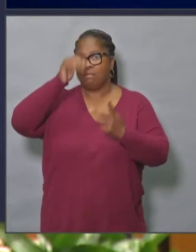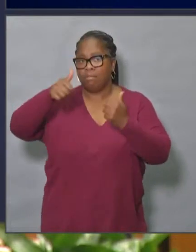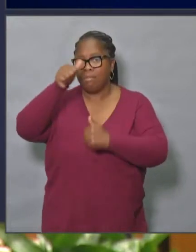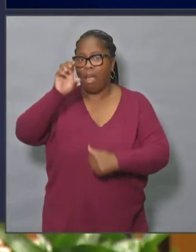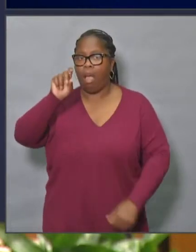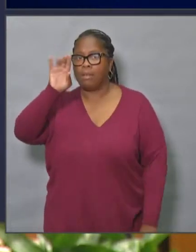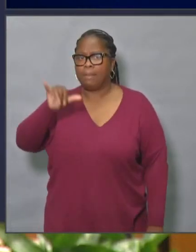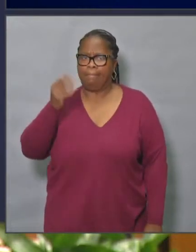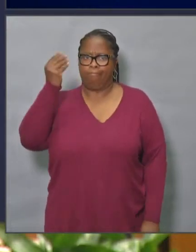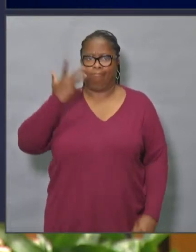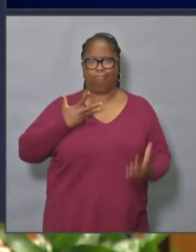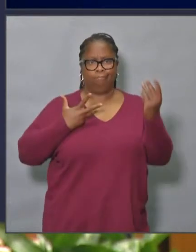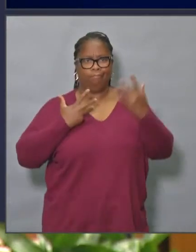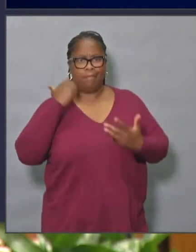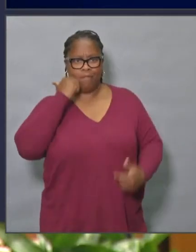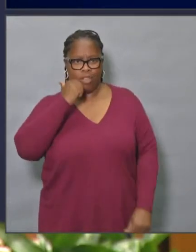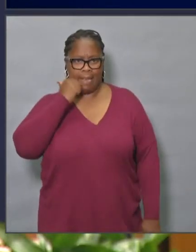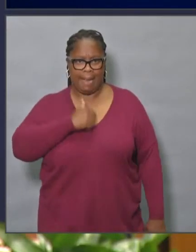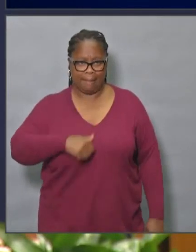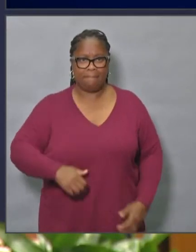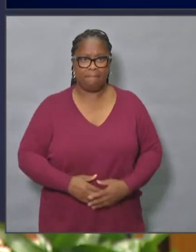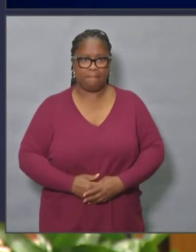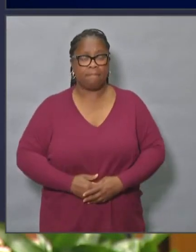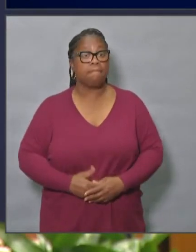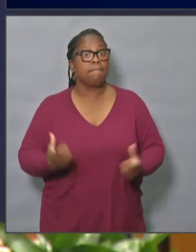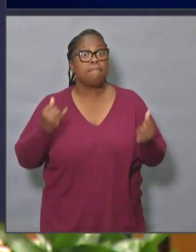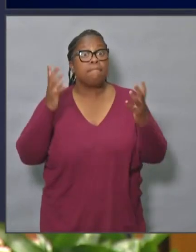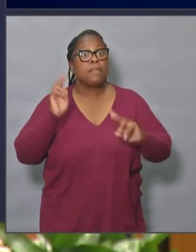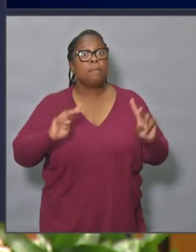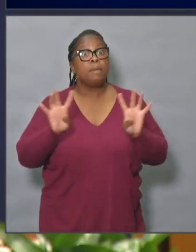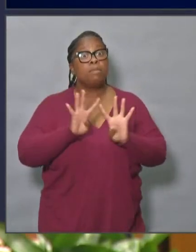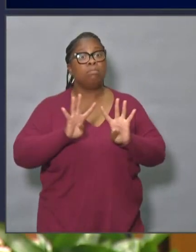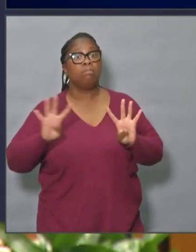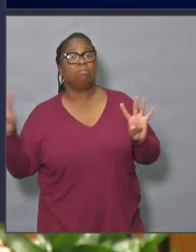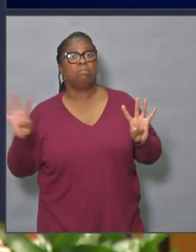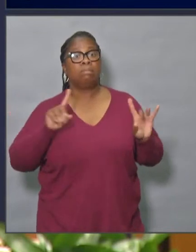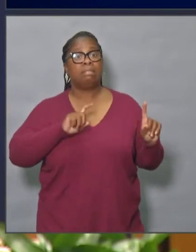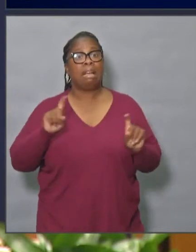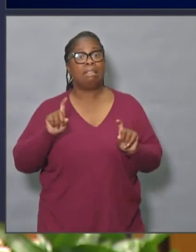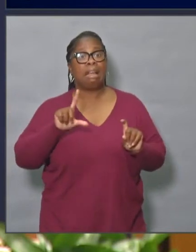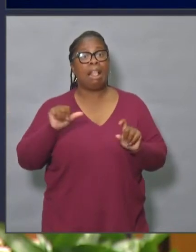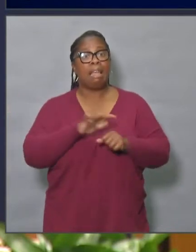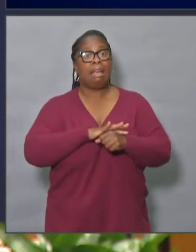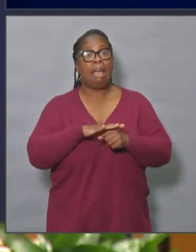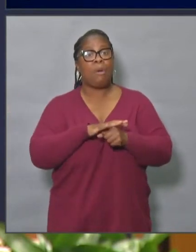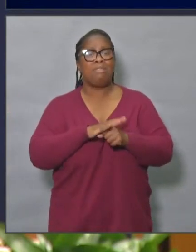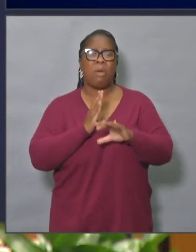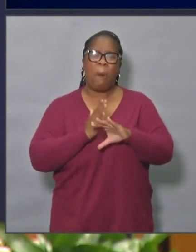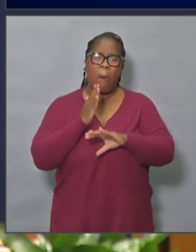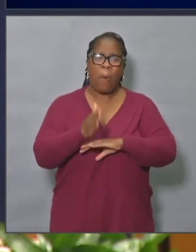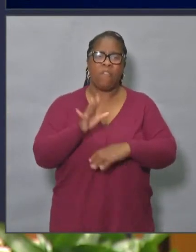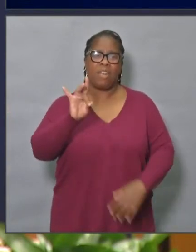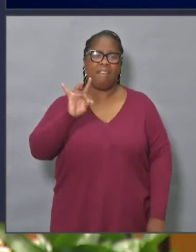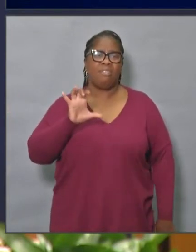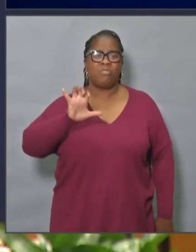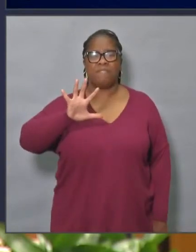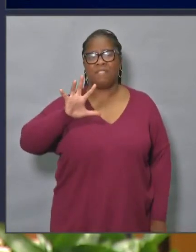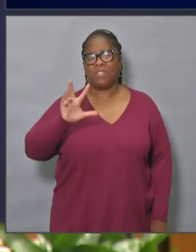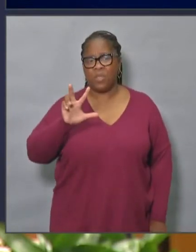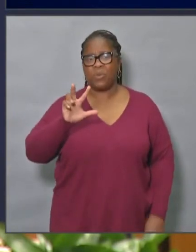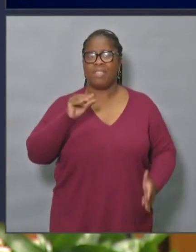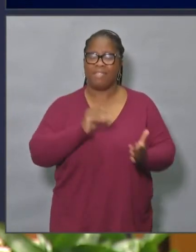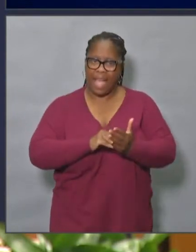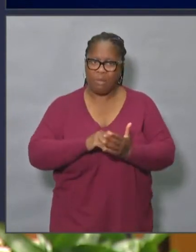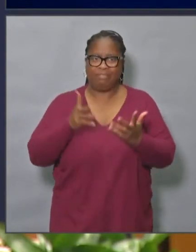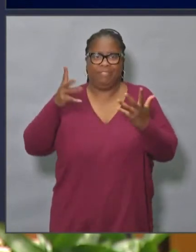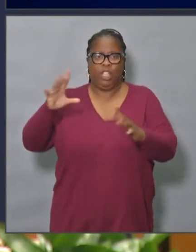day. Over 853,000 COVID-19 test results for individuals have been reported to LA County's